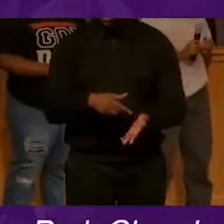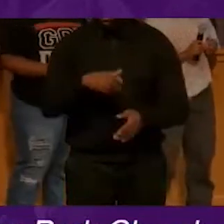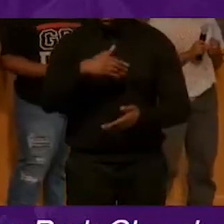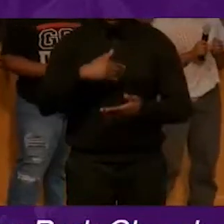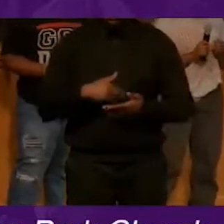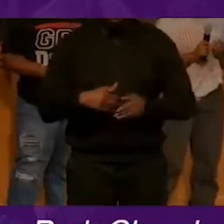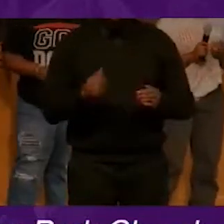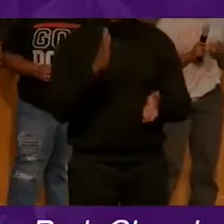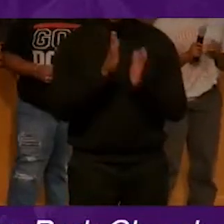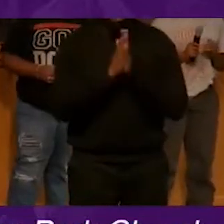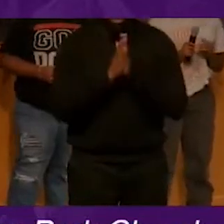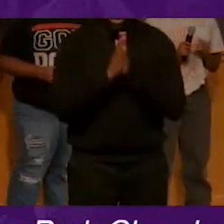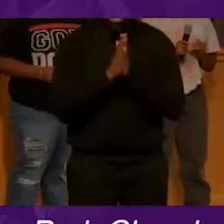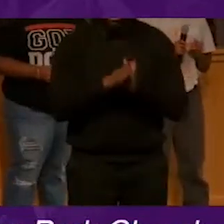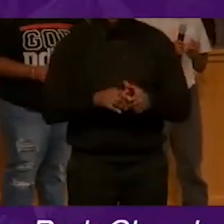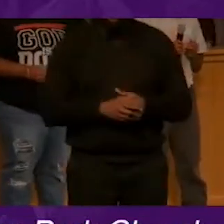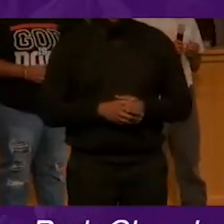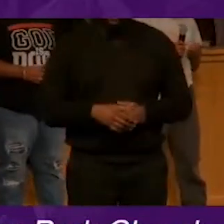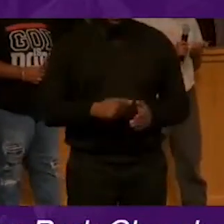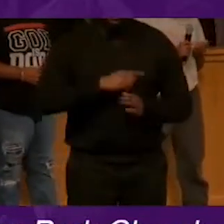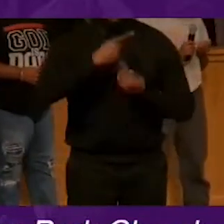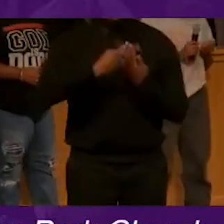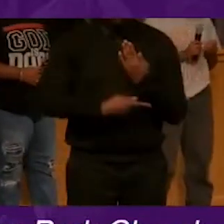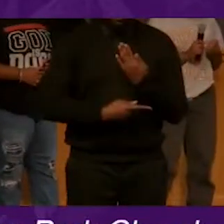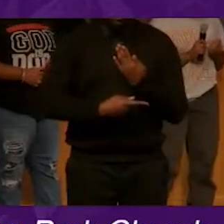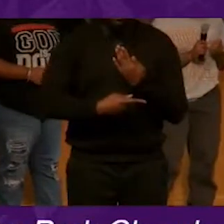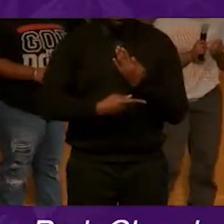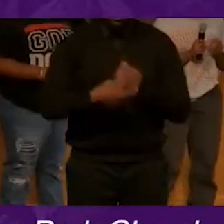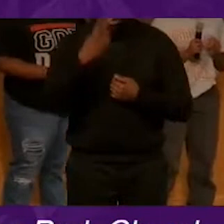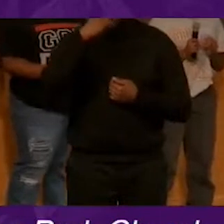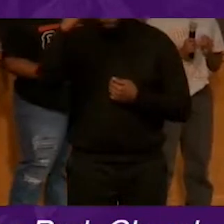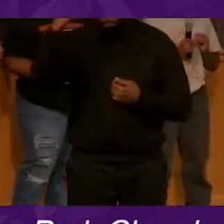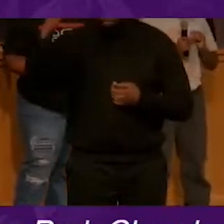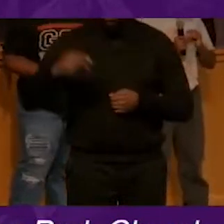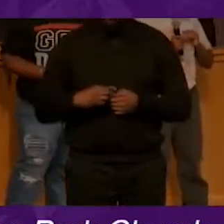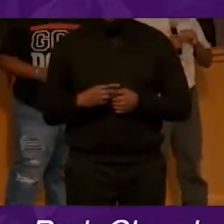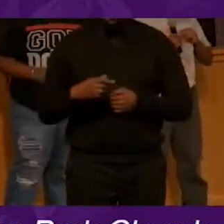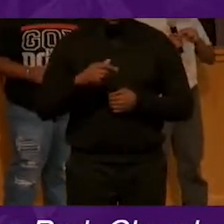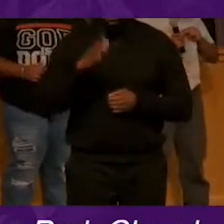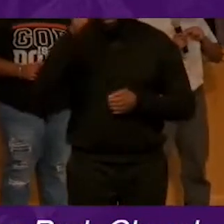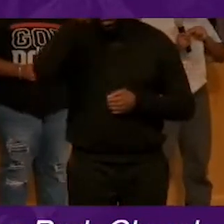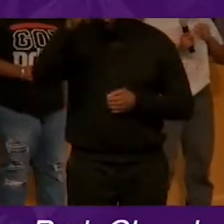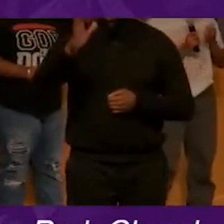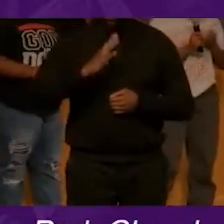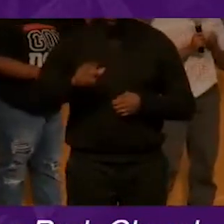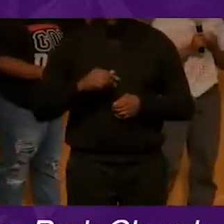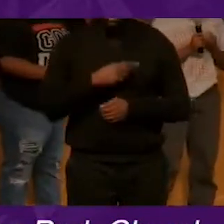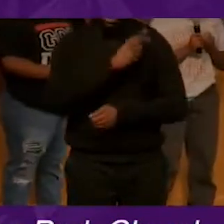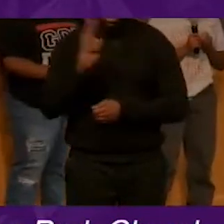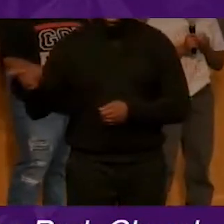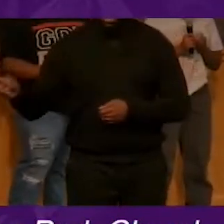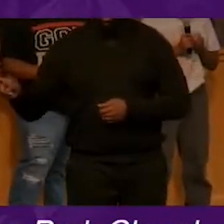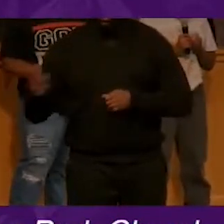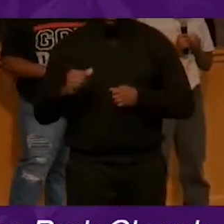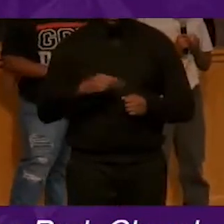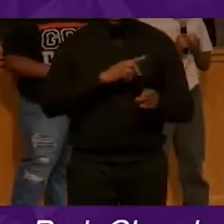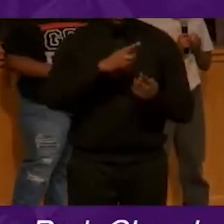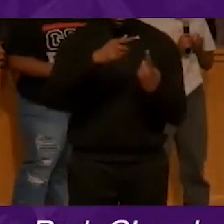well. And this month, we've been recognizing Women's History Month. And so we're going to pray